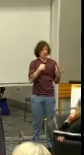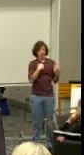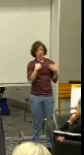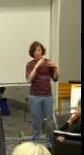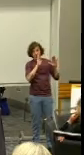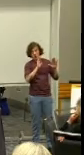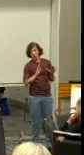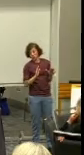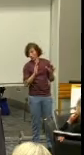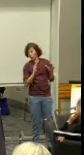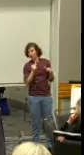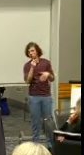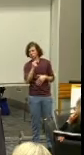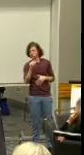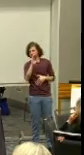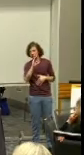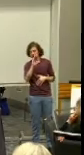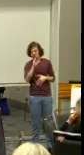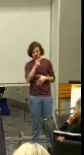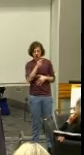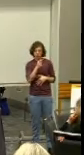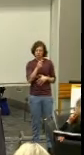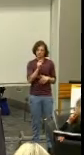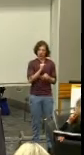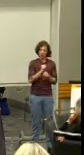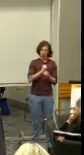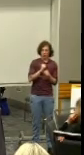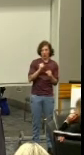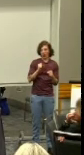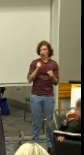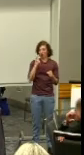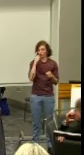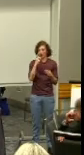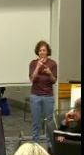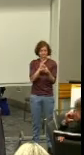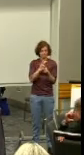that together as well. So it's been an interesting process to get there.